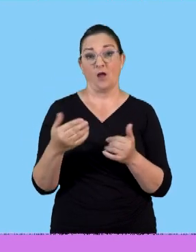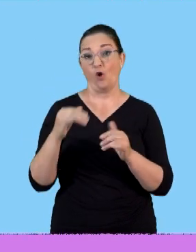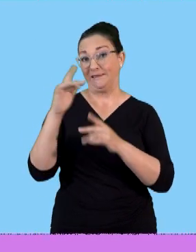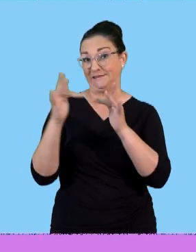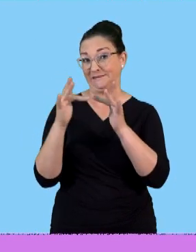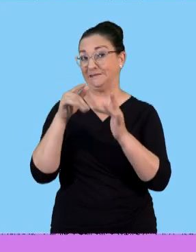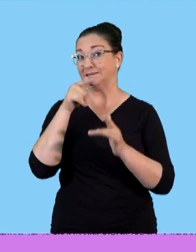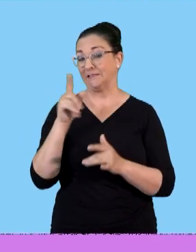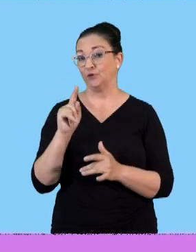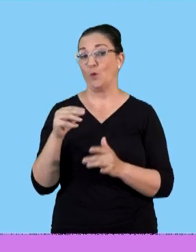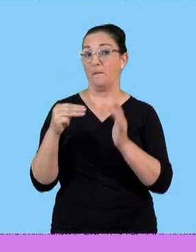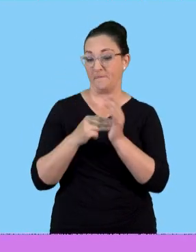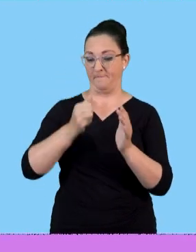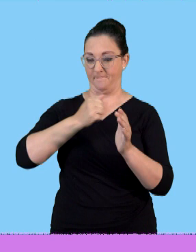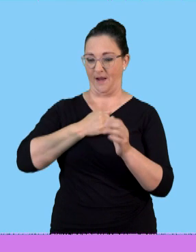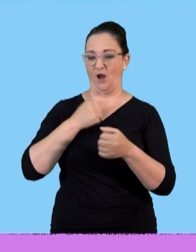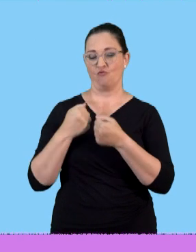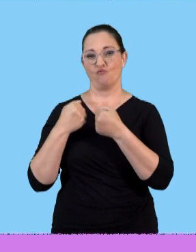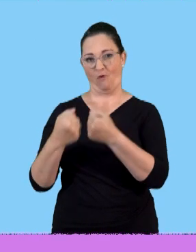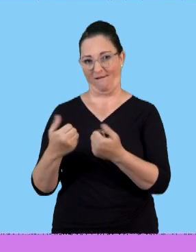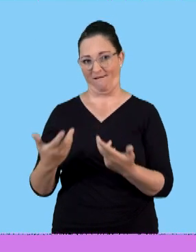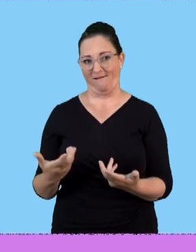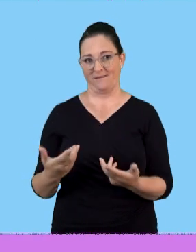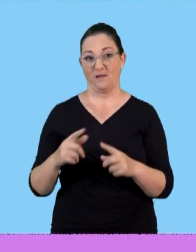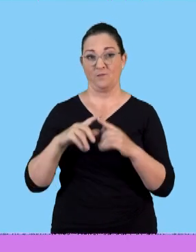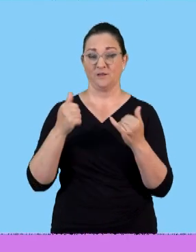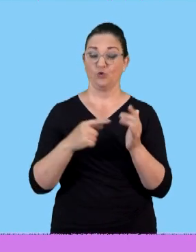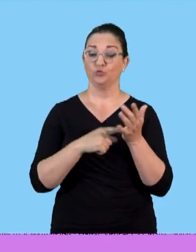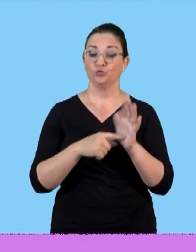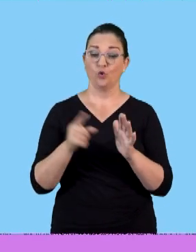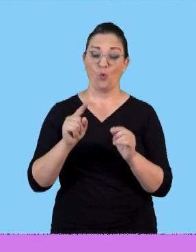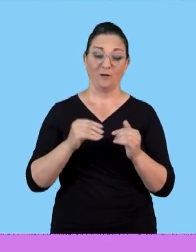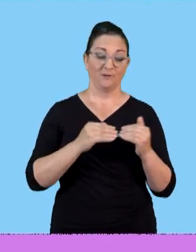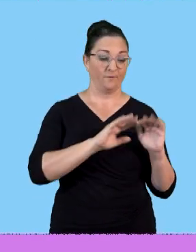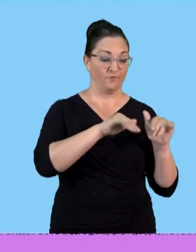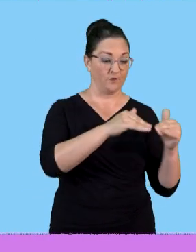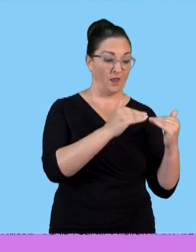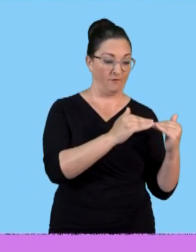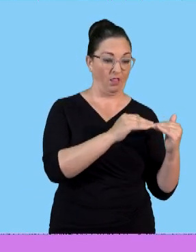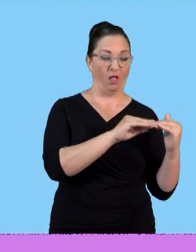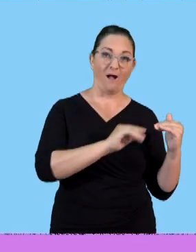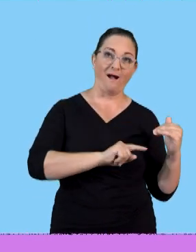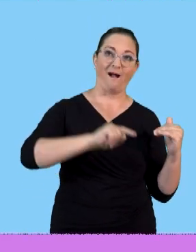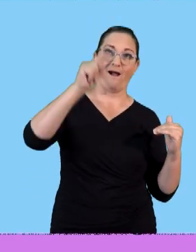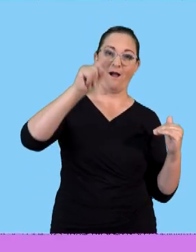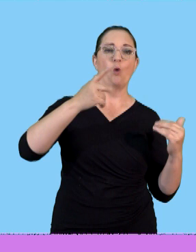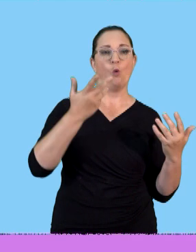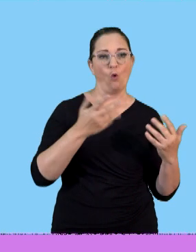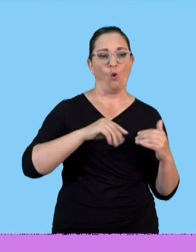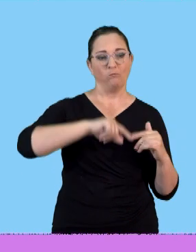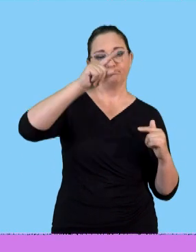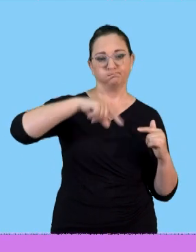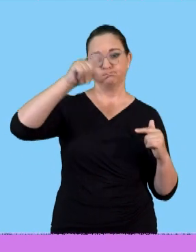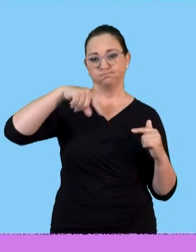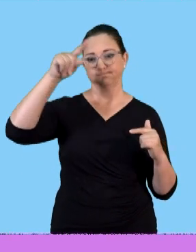Ride maps, okay? Now, elevation maps represent the height above sea level, okay, or the altitude at